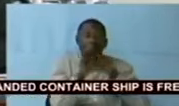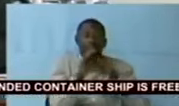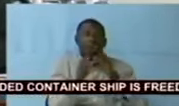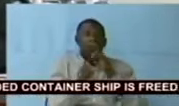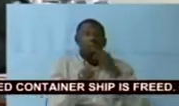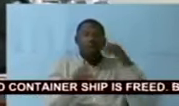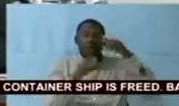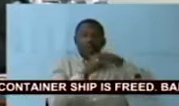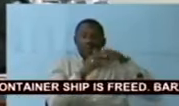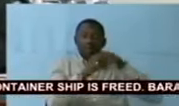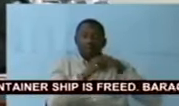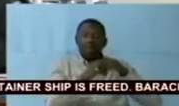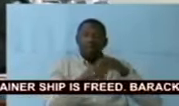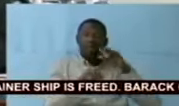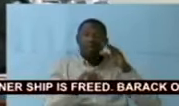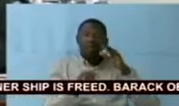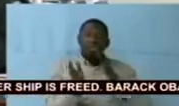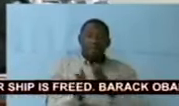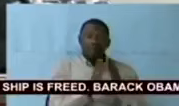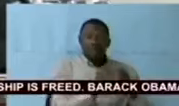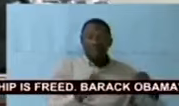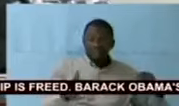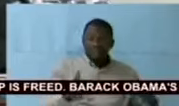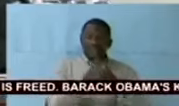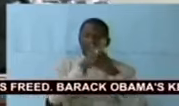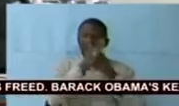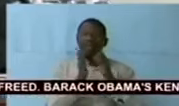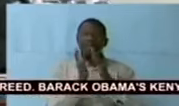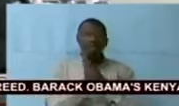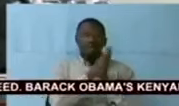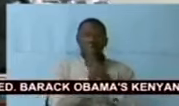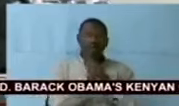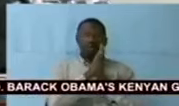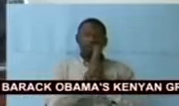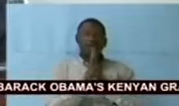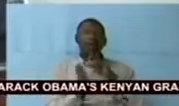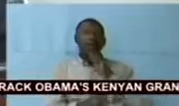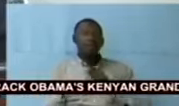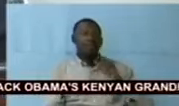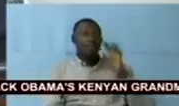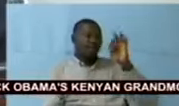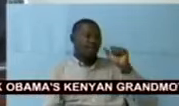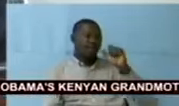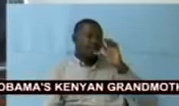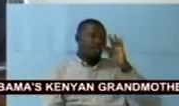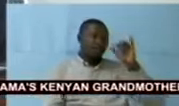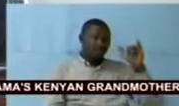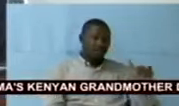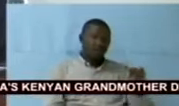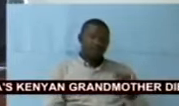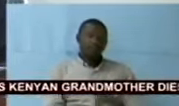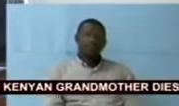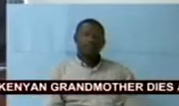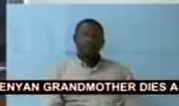Menu family accident of parent Mr. Fati Kama. You mean the team that staged the accident? That